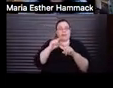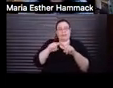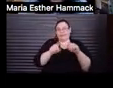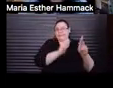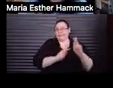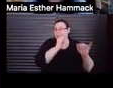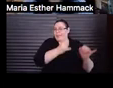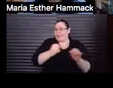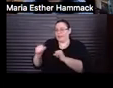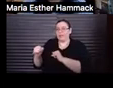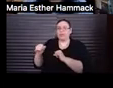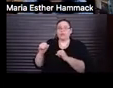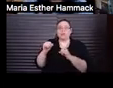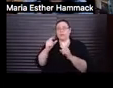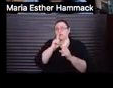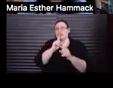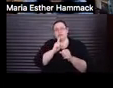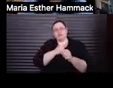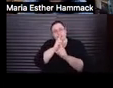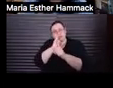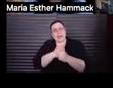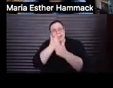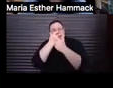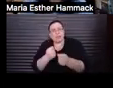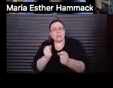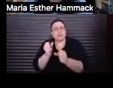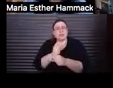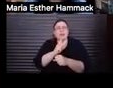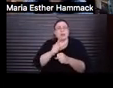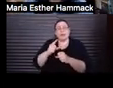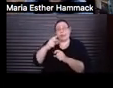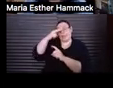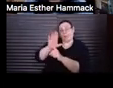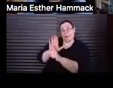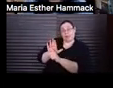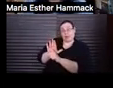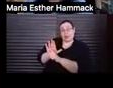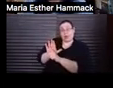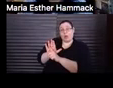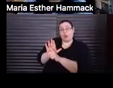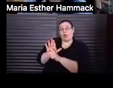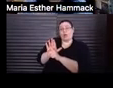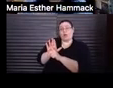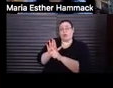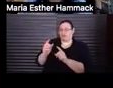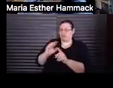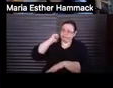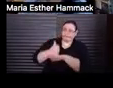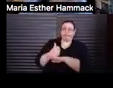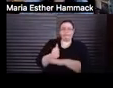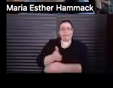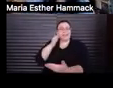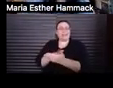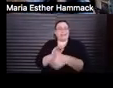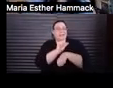who had a vested interest in ensuring that Mexico stood in anti-slavery. And you